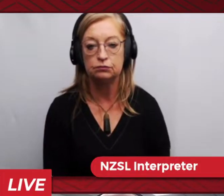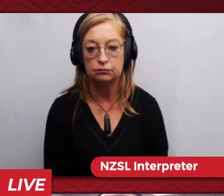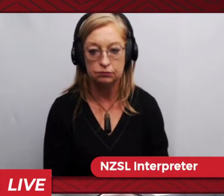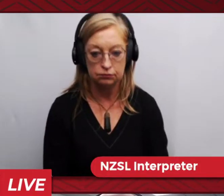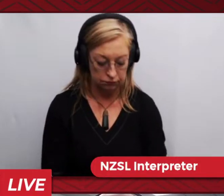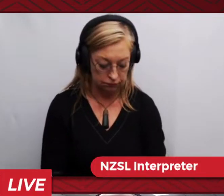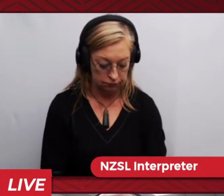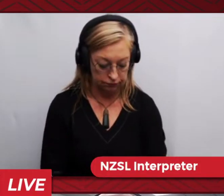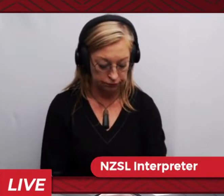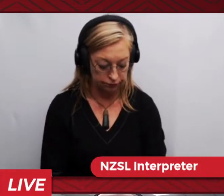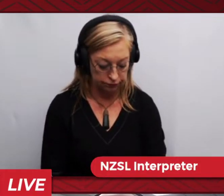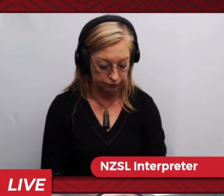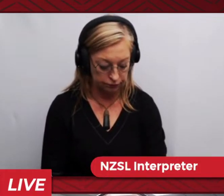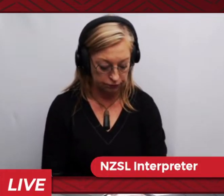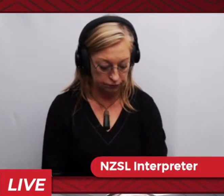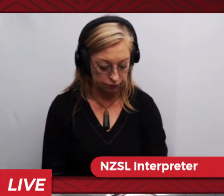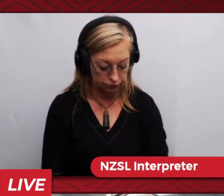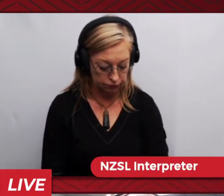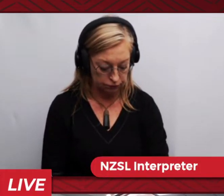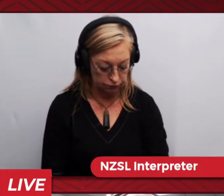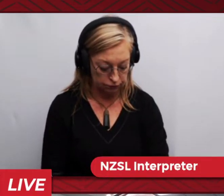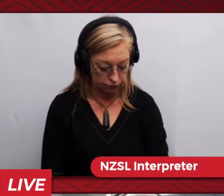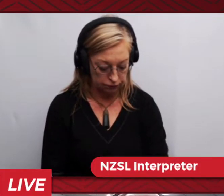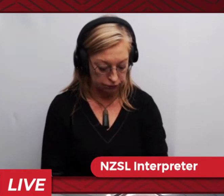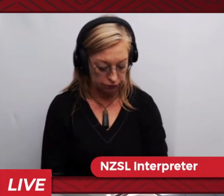Apologies for the delay.